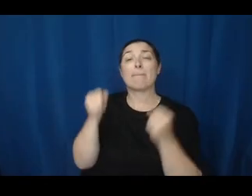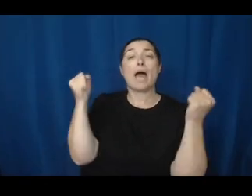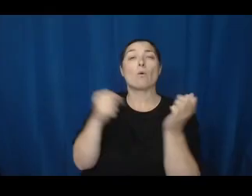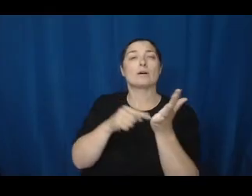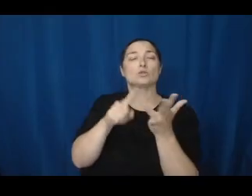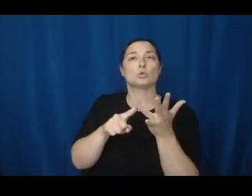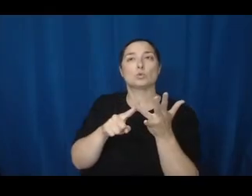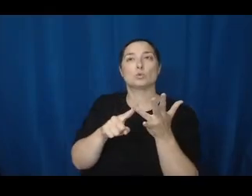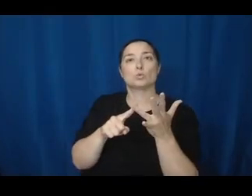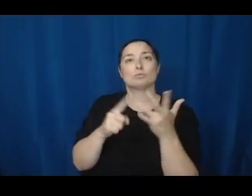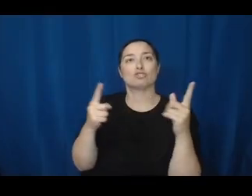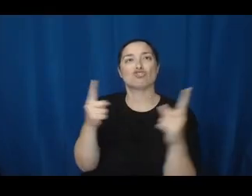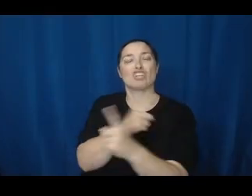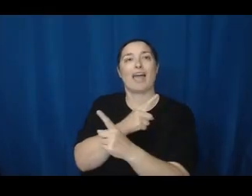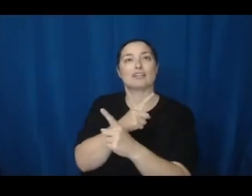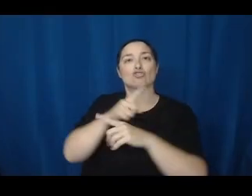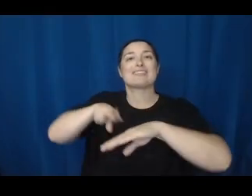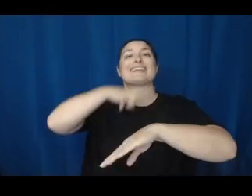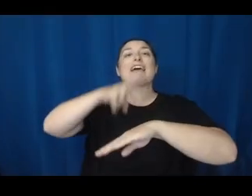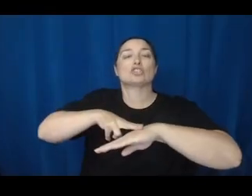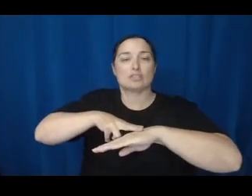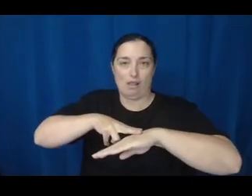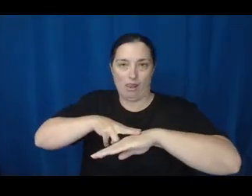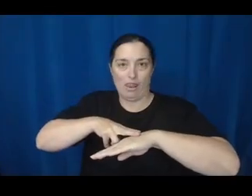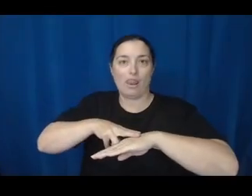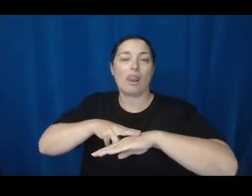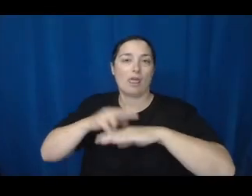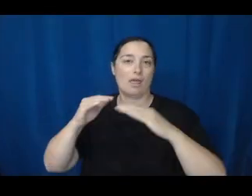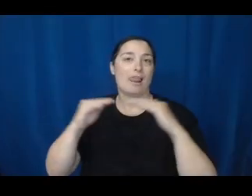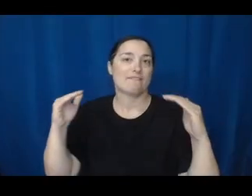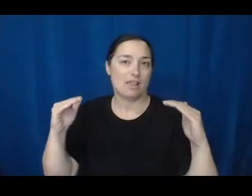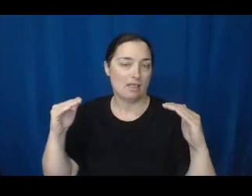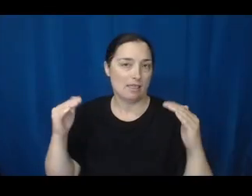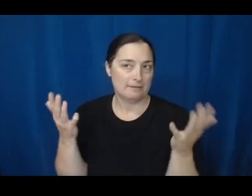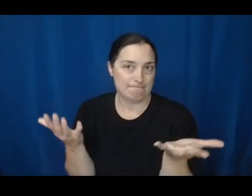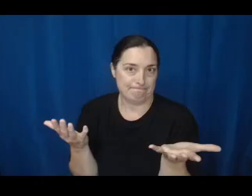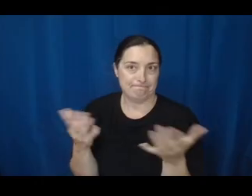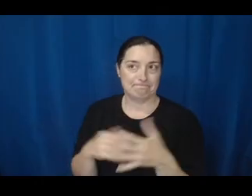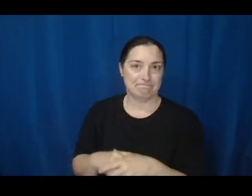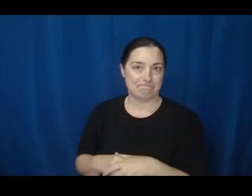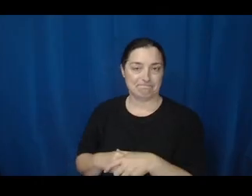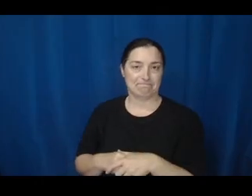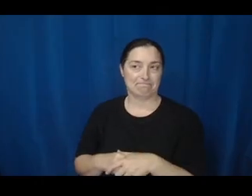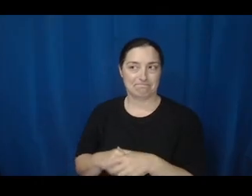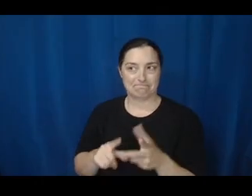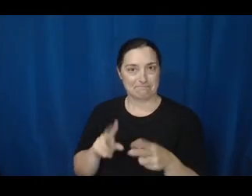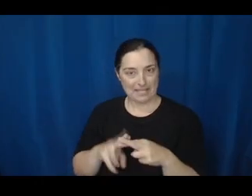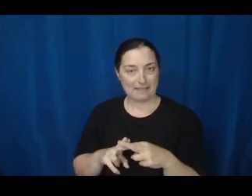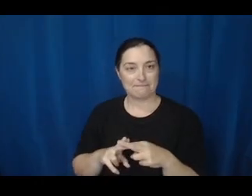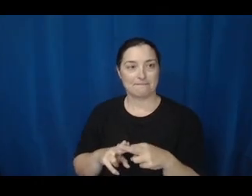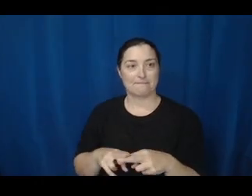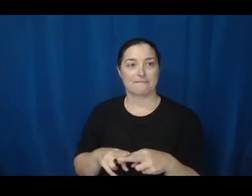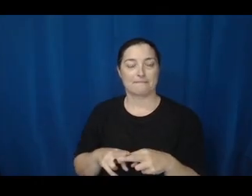nation's level of this narrative? And if the minister said, "Okay, I'm going to take what you say very seriously, but just one